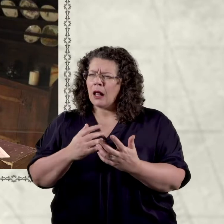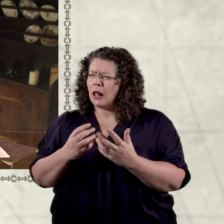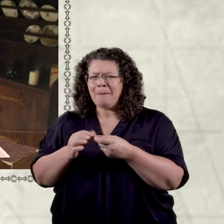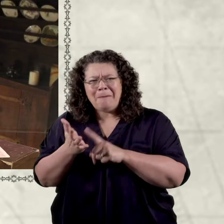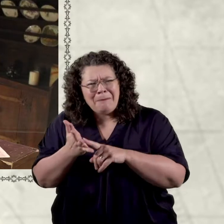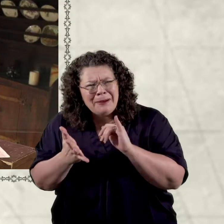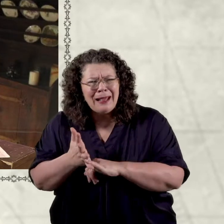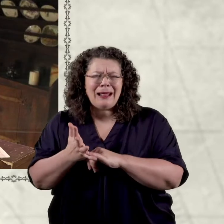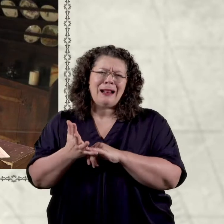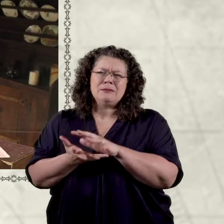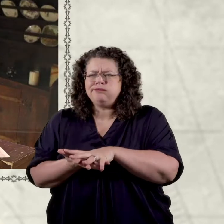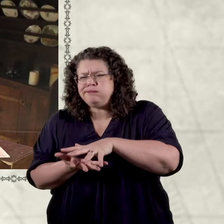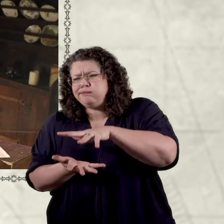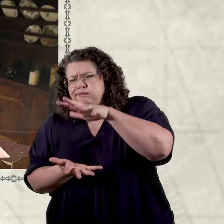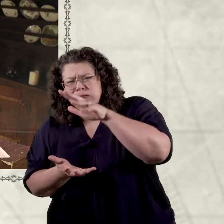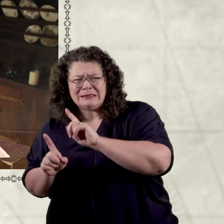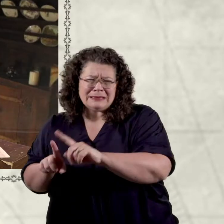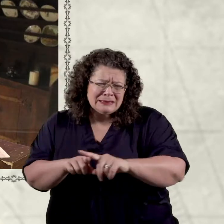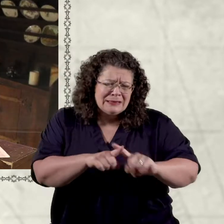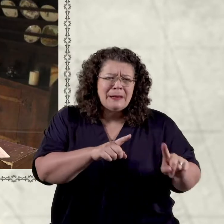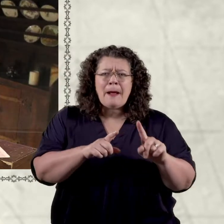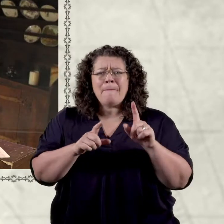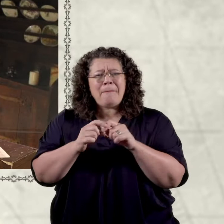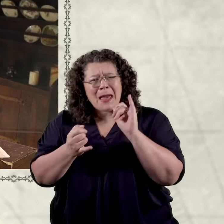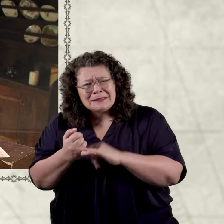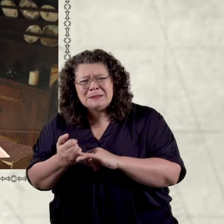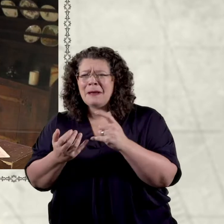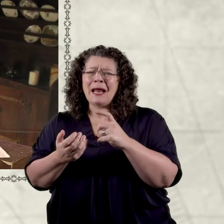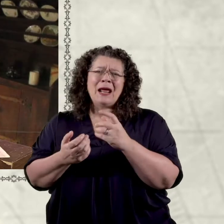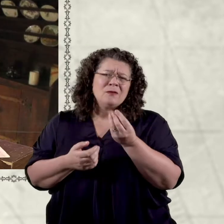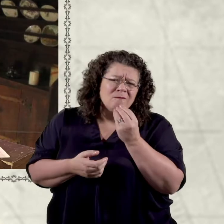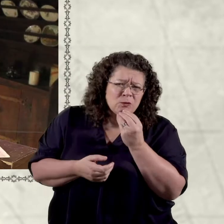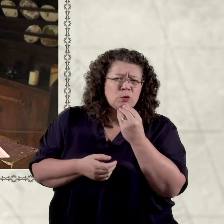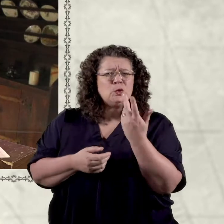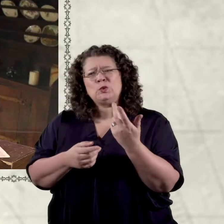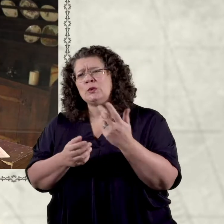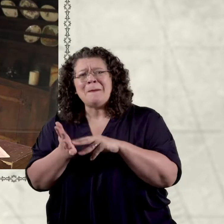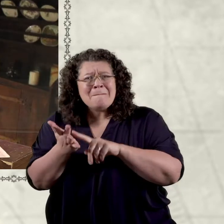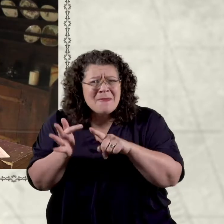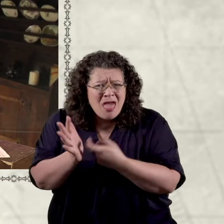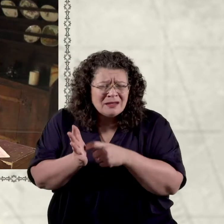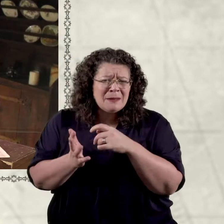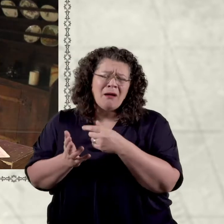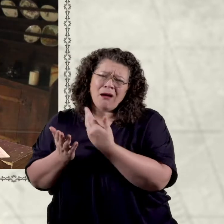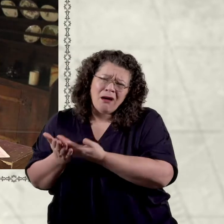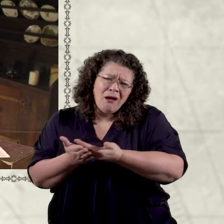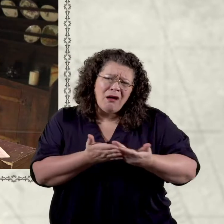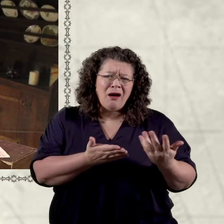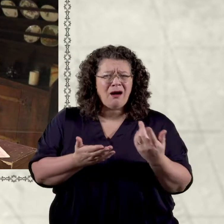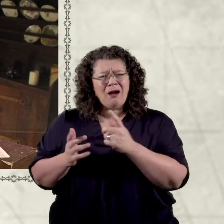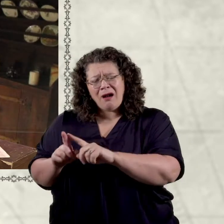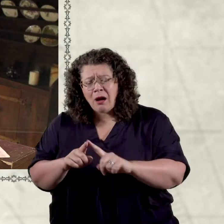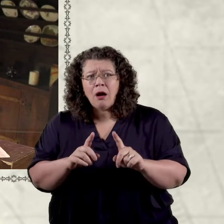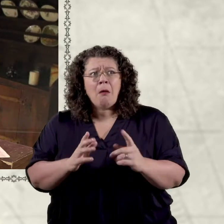bills, oh, all sorts of bills. The blacksmith's bill, the grocer's bill, the miller's bill. And as well as all these